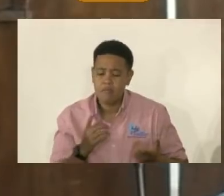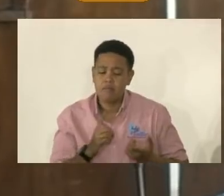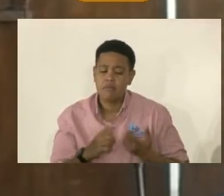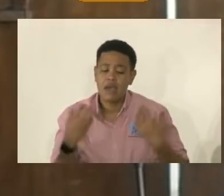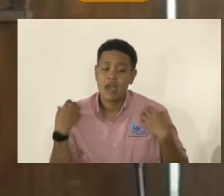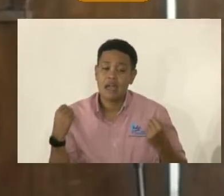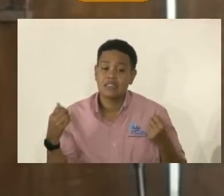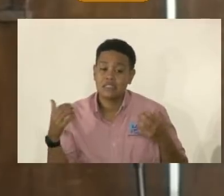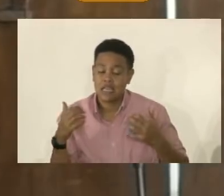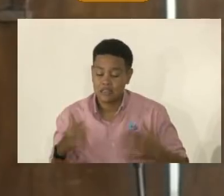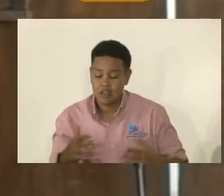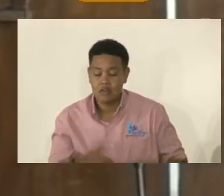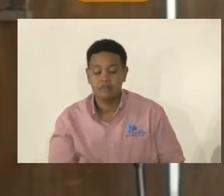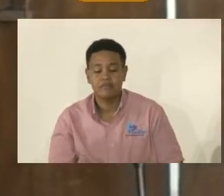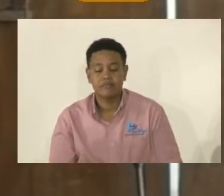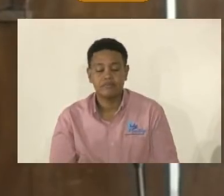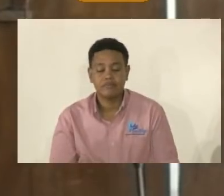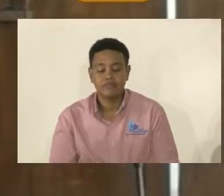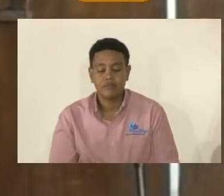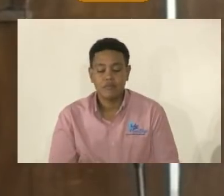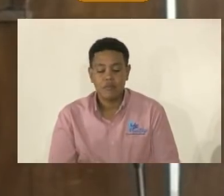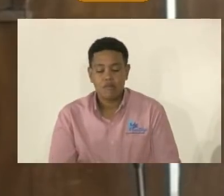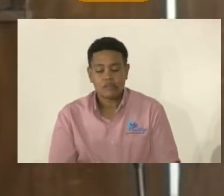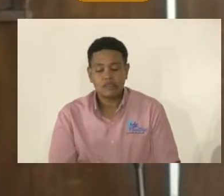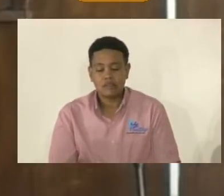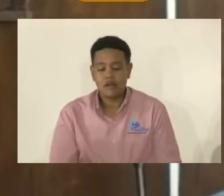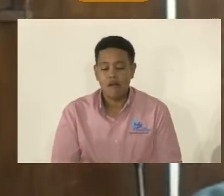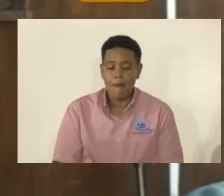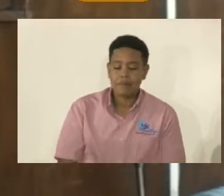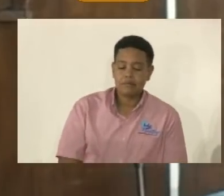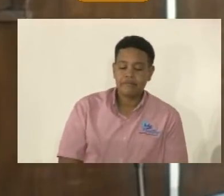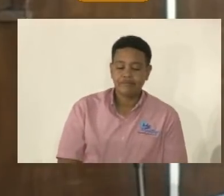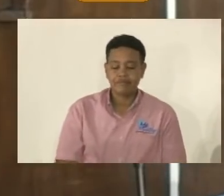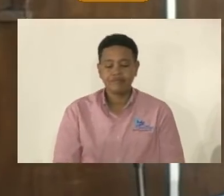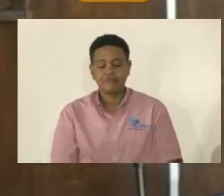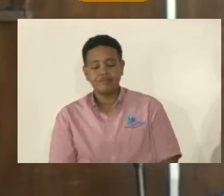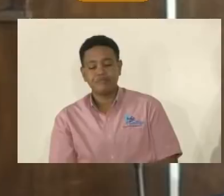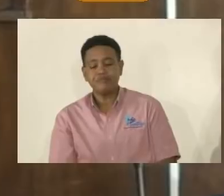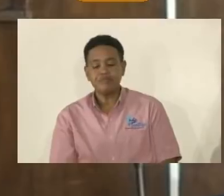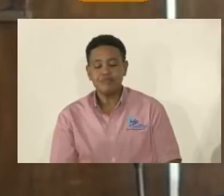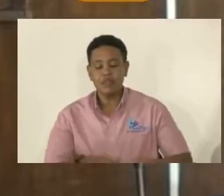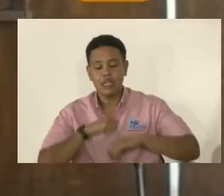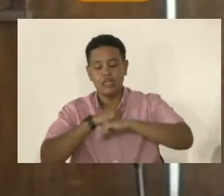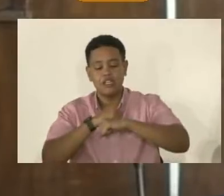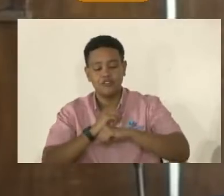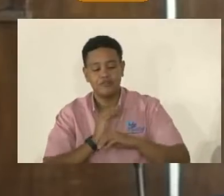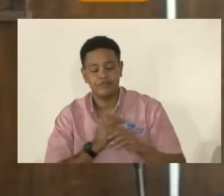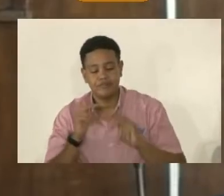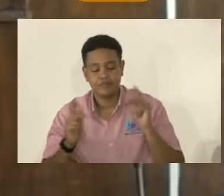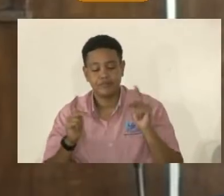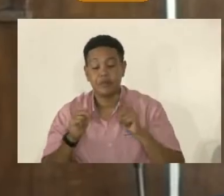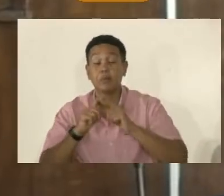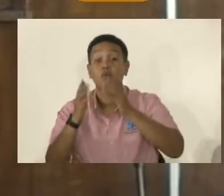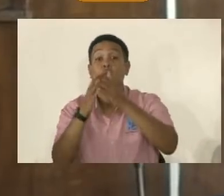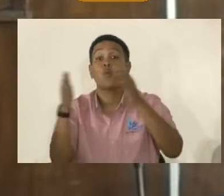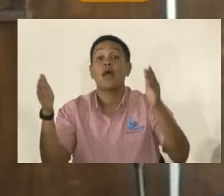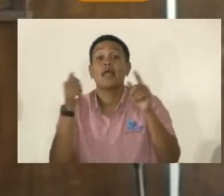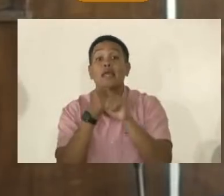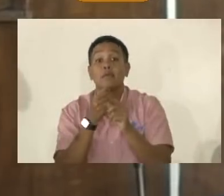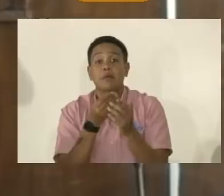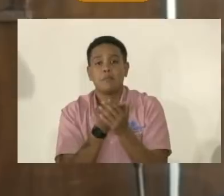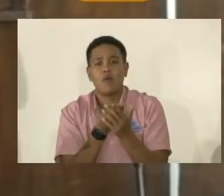sector, to the security of our people, and the wider impact on the